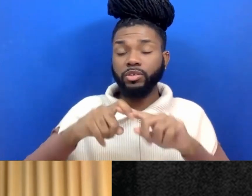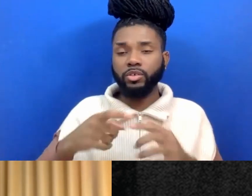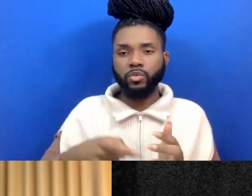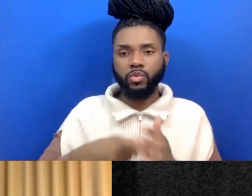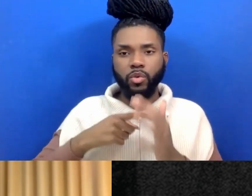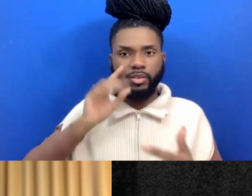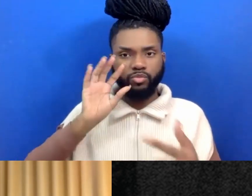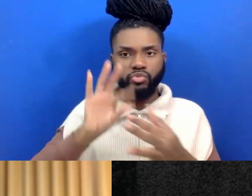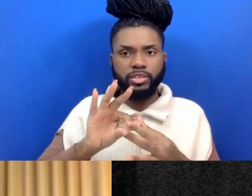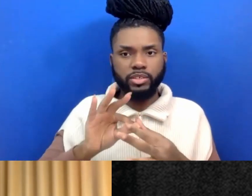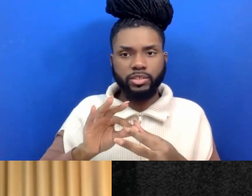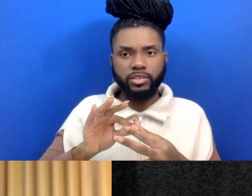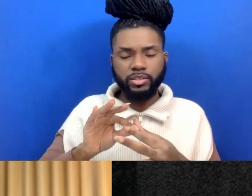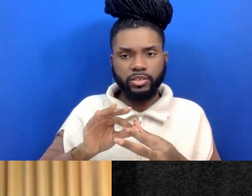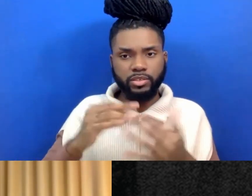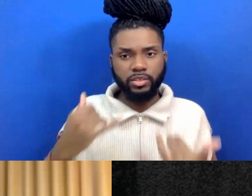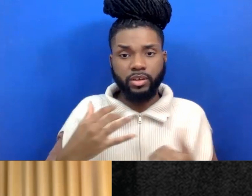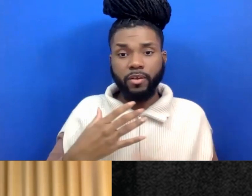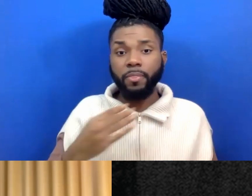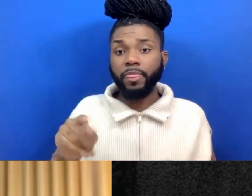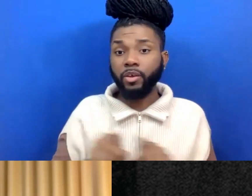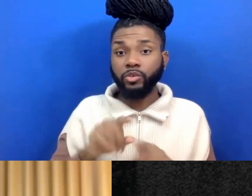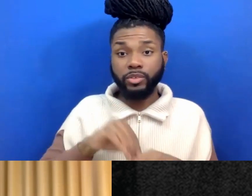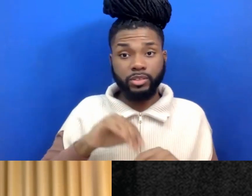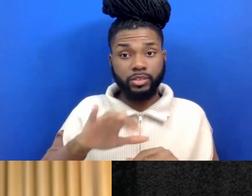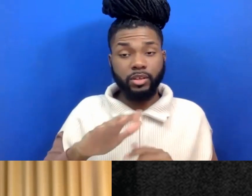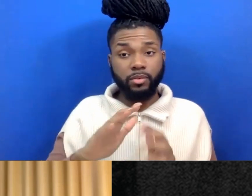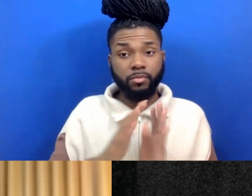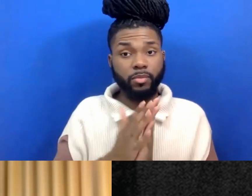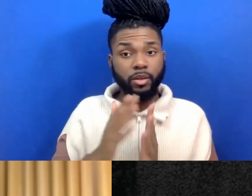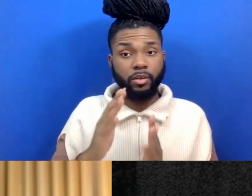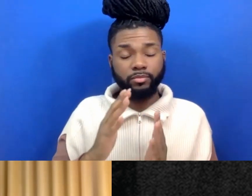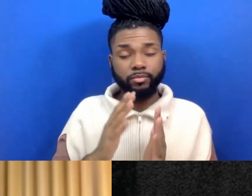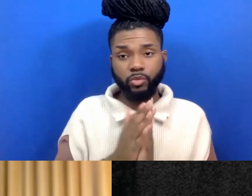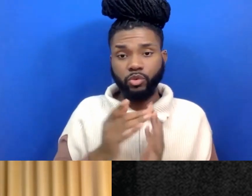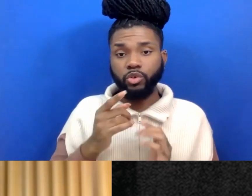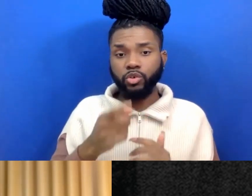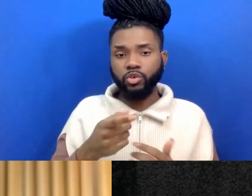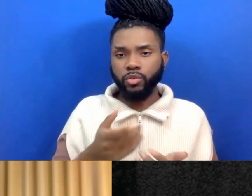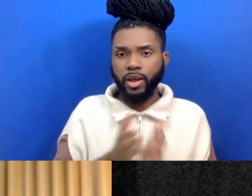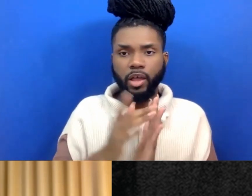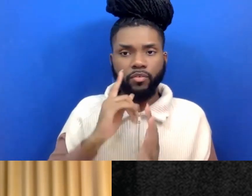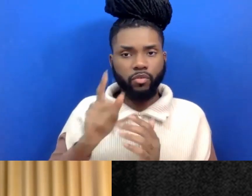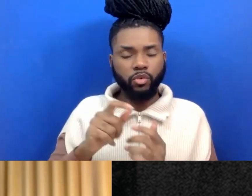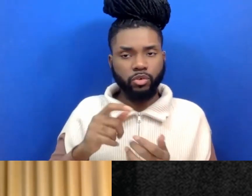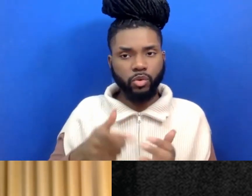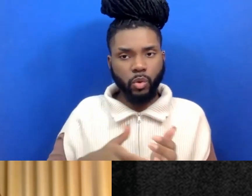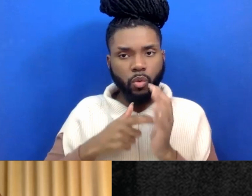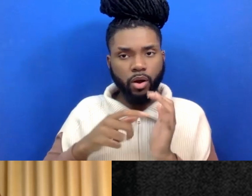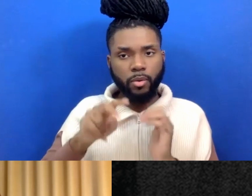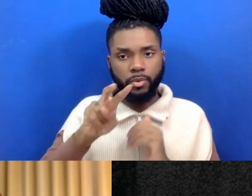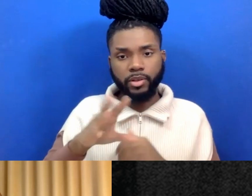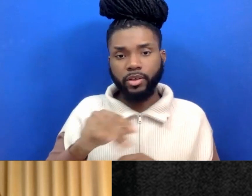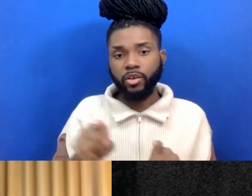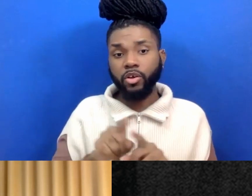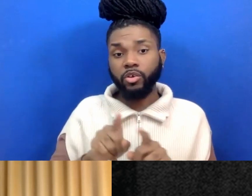the very least. And in a Black gaze, you enact a required presence and implication in the precarity of